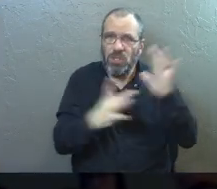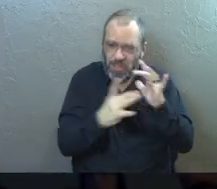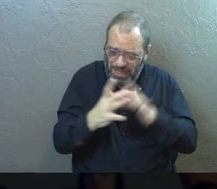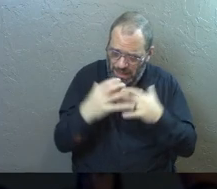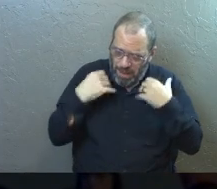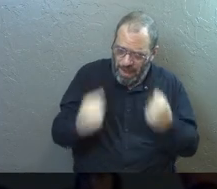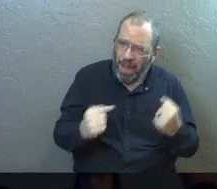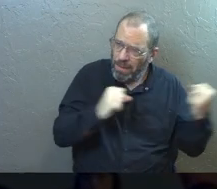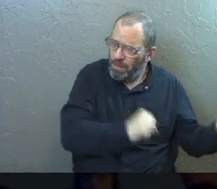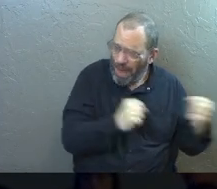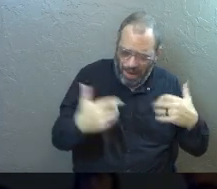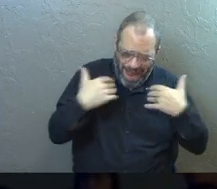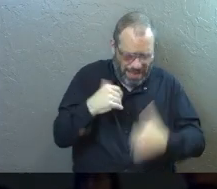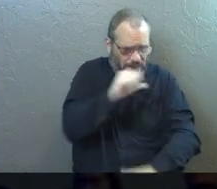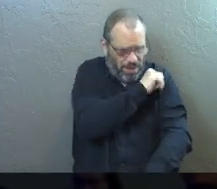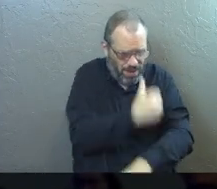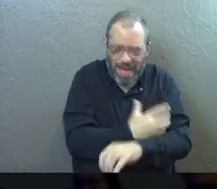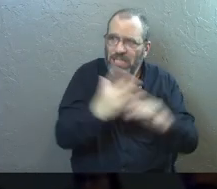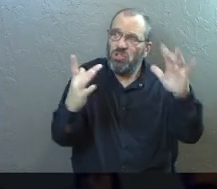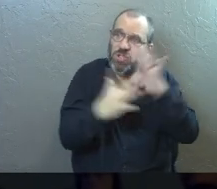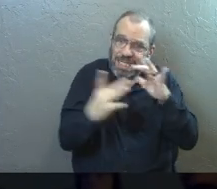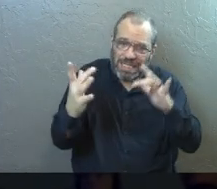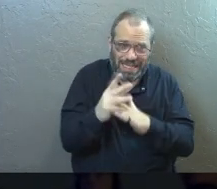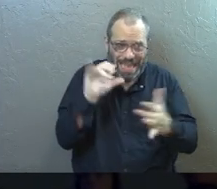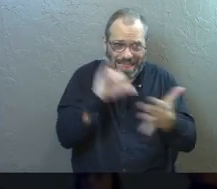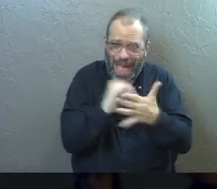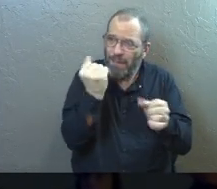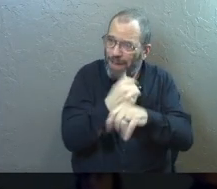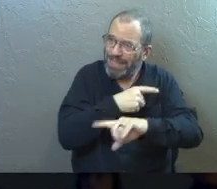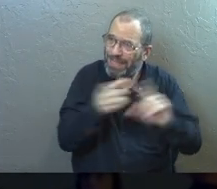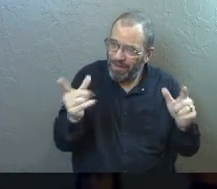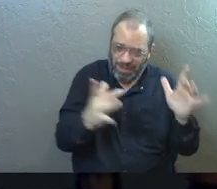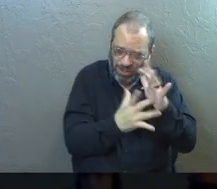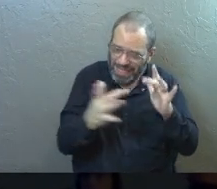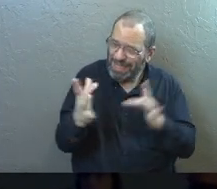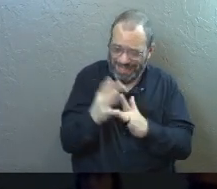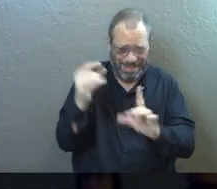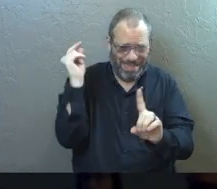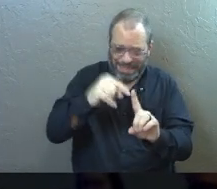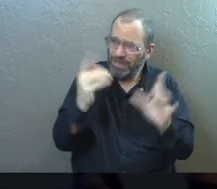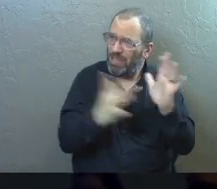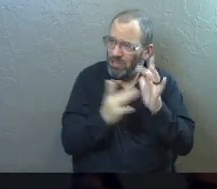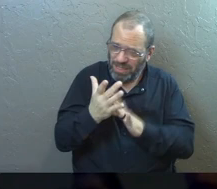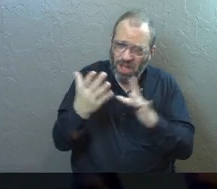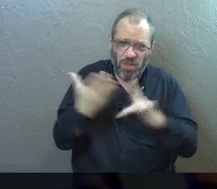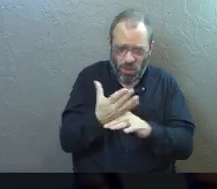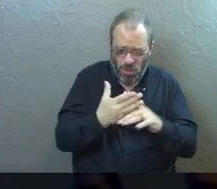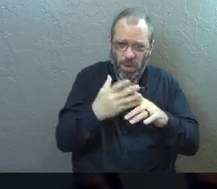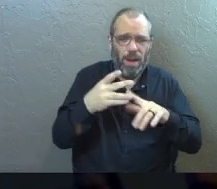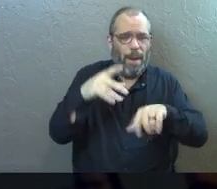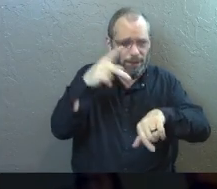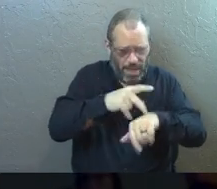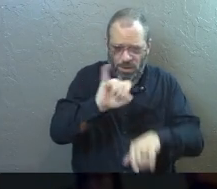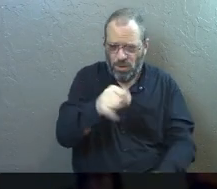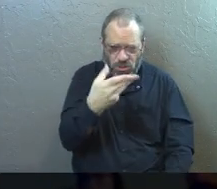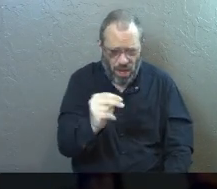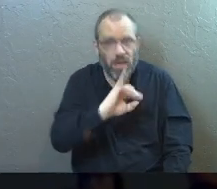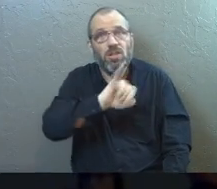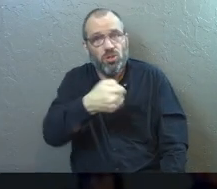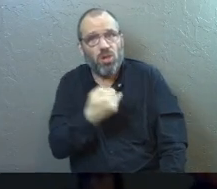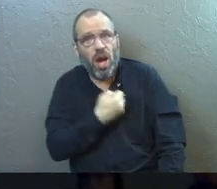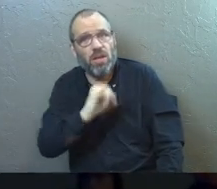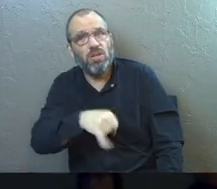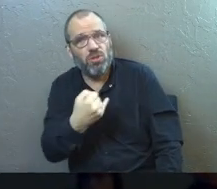has the power. Jesus has the authority. Jesus is the one who makes the difference. It is Jesus' power through Peter and John that has made this man